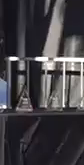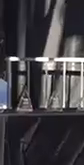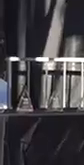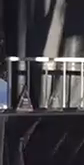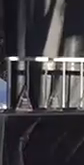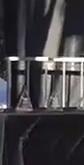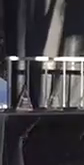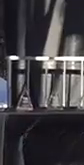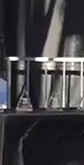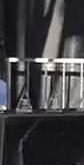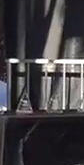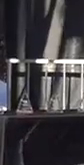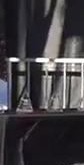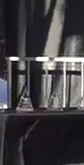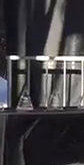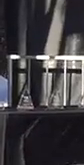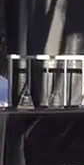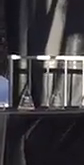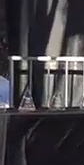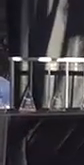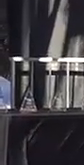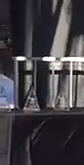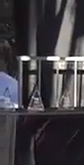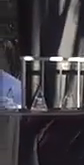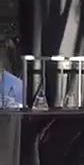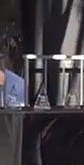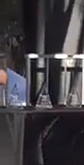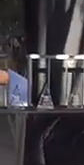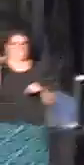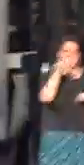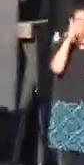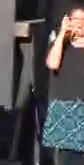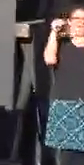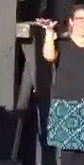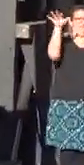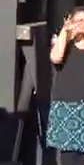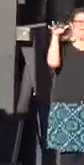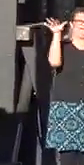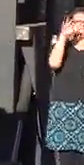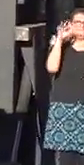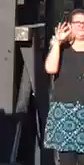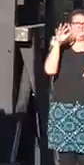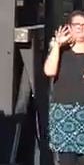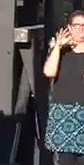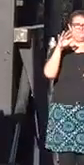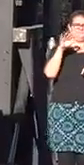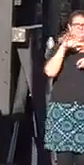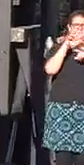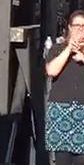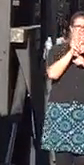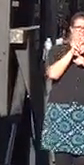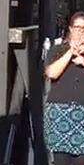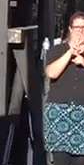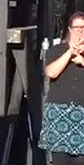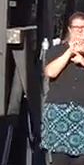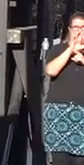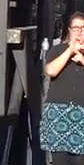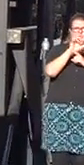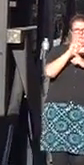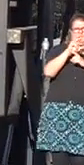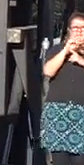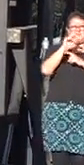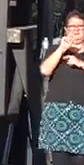and also on behalf of our local community, from those of you that are outside, willkommen, bienvenidos,